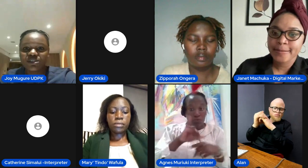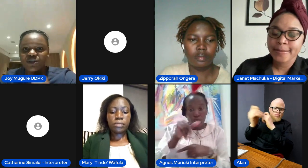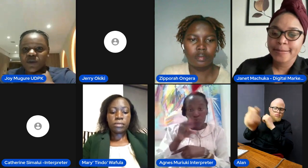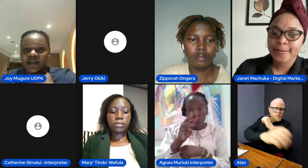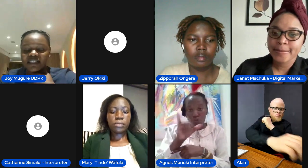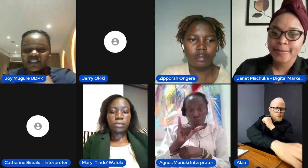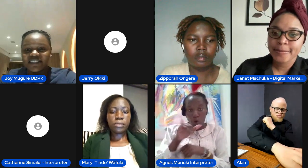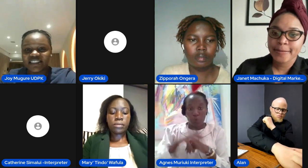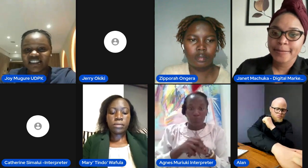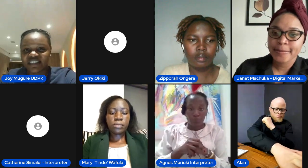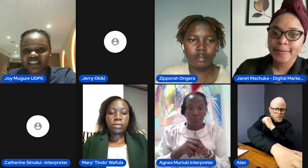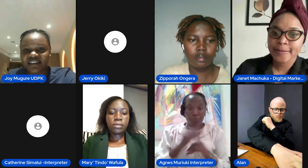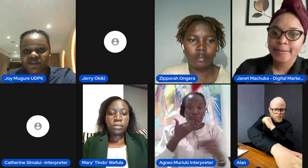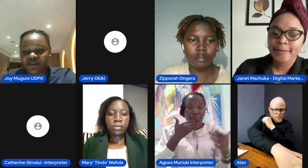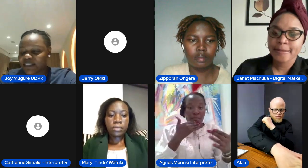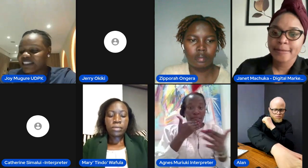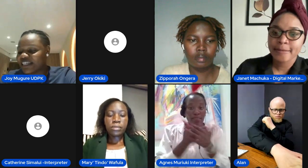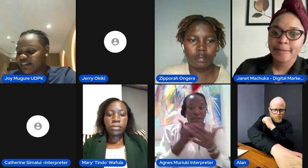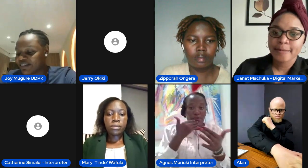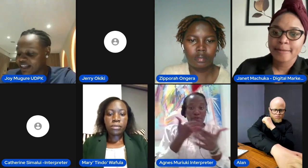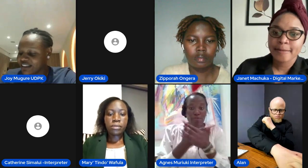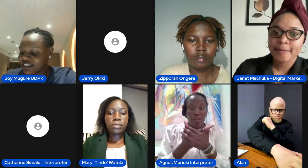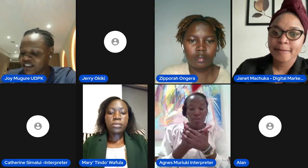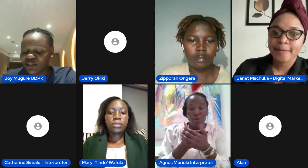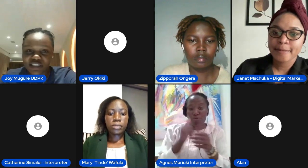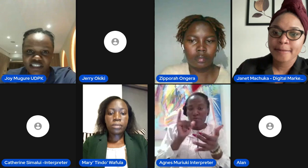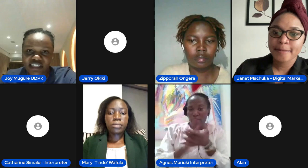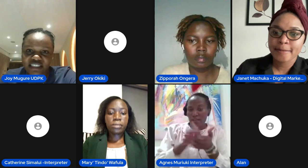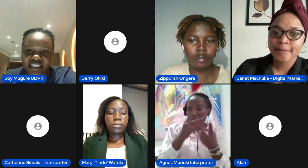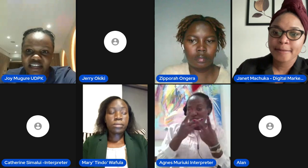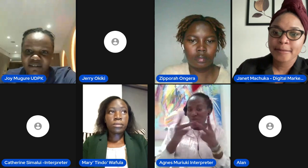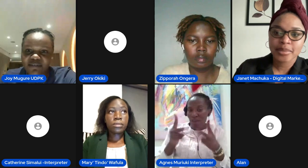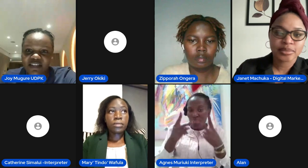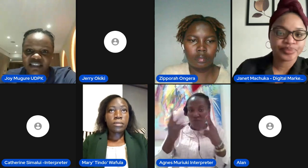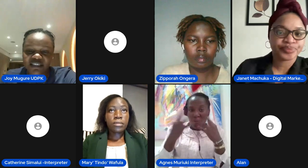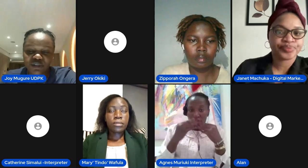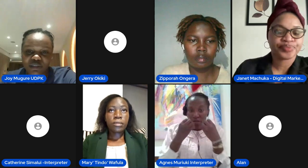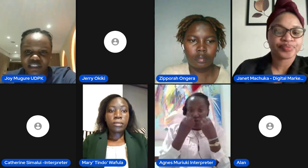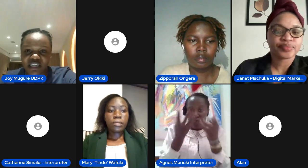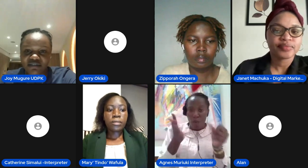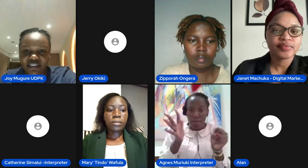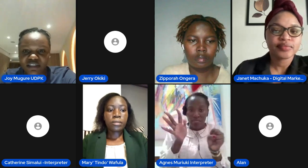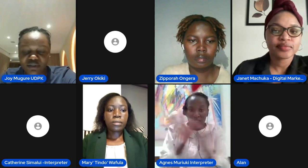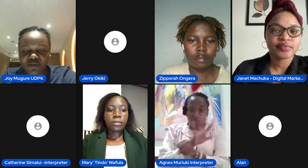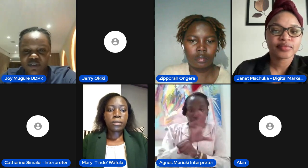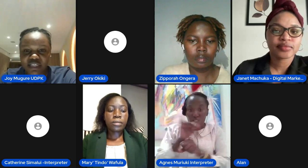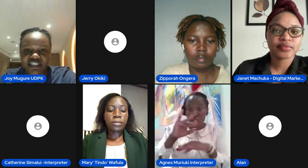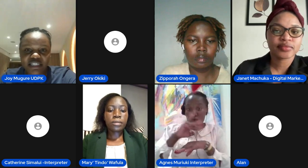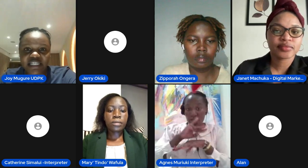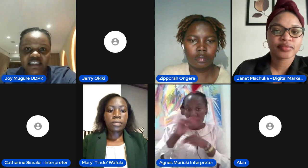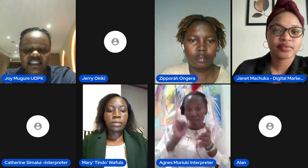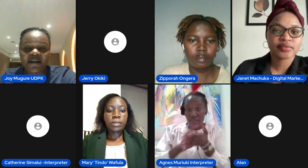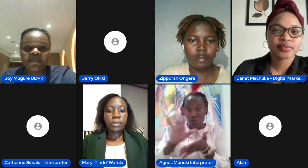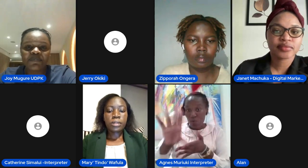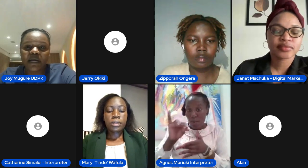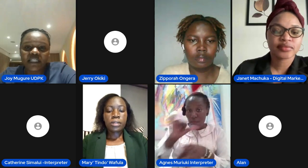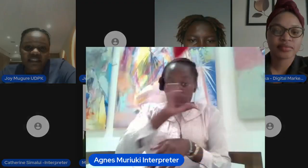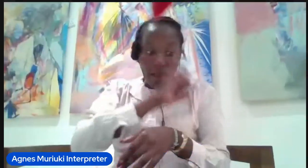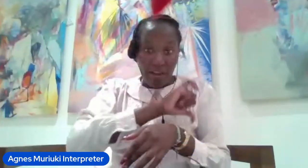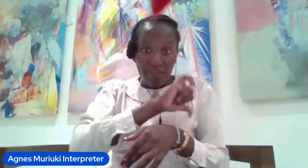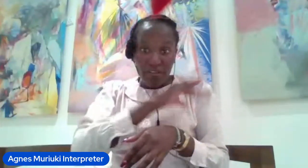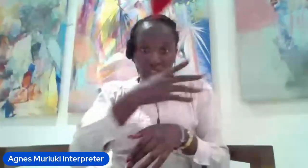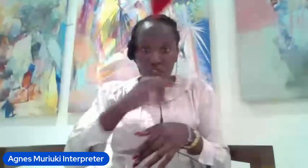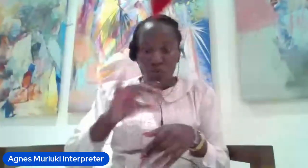Thank you so much. That is very informative. That it is not just enough that we take advantage of the trends,